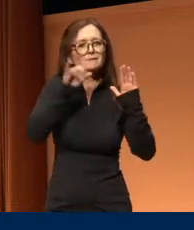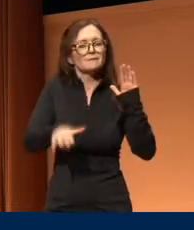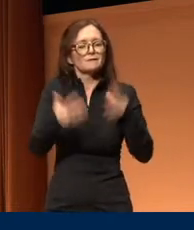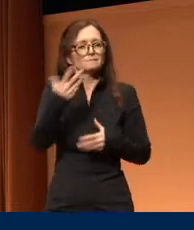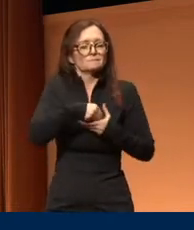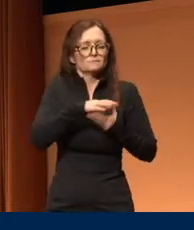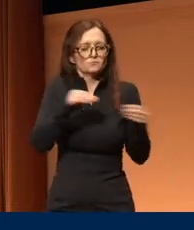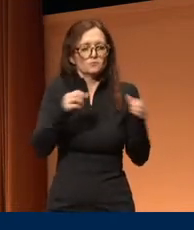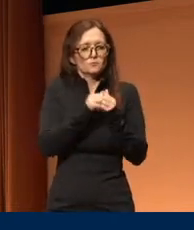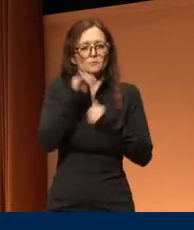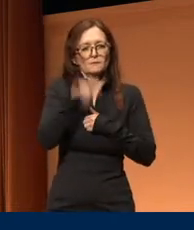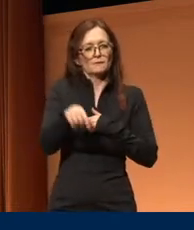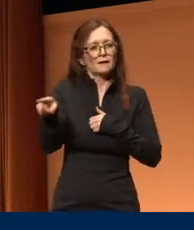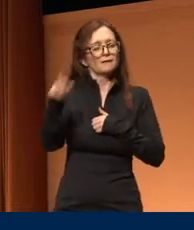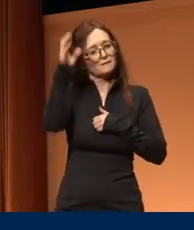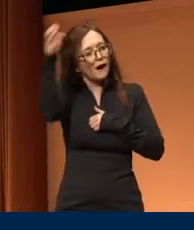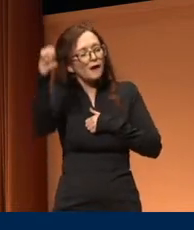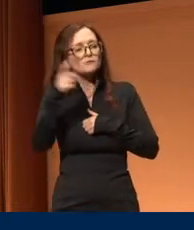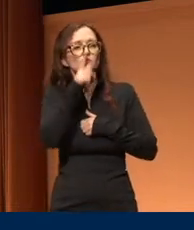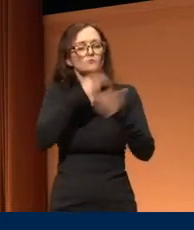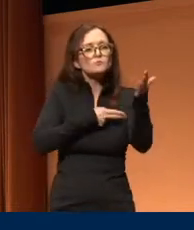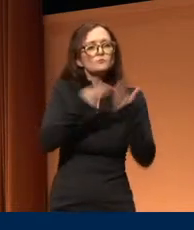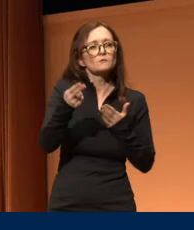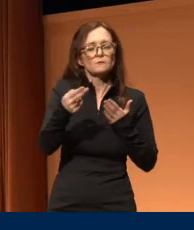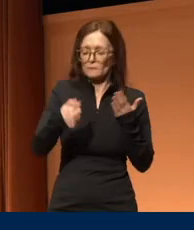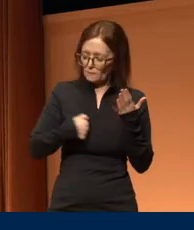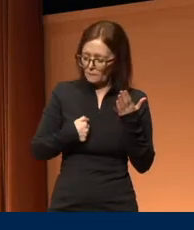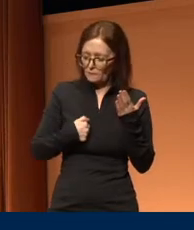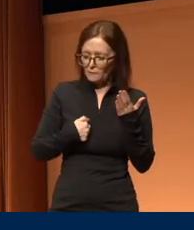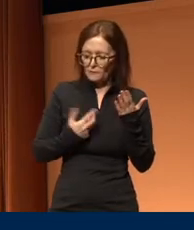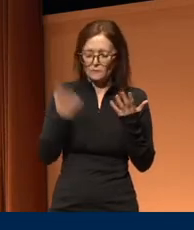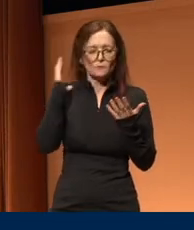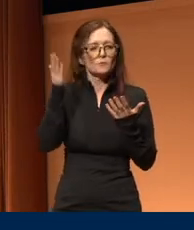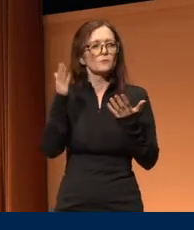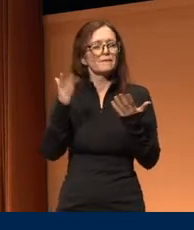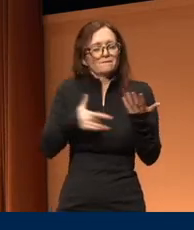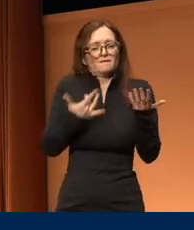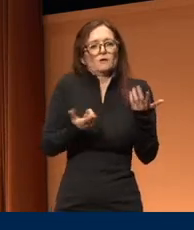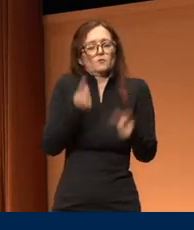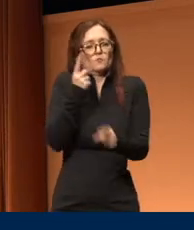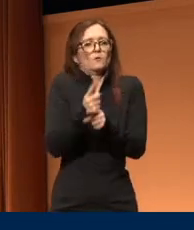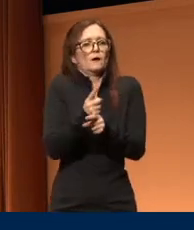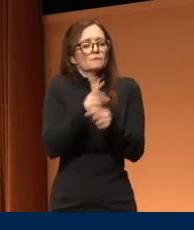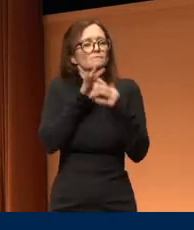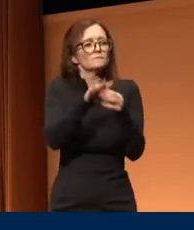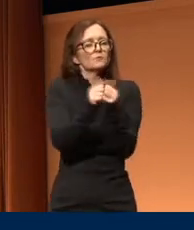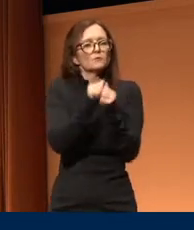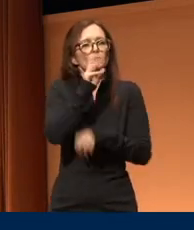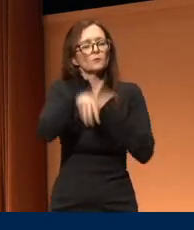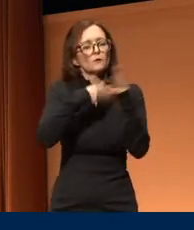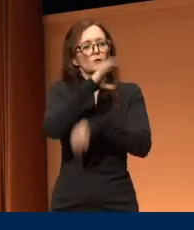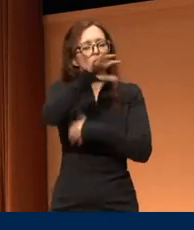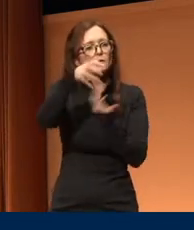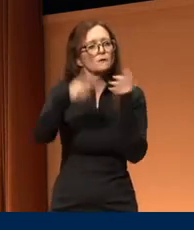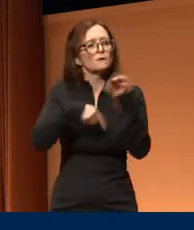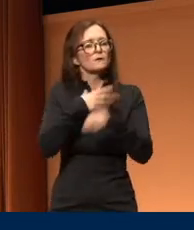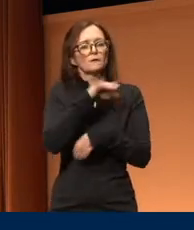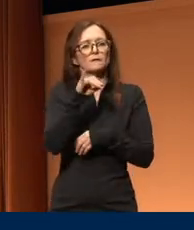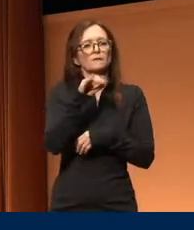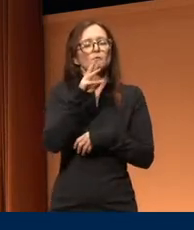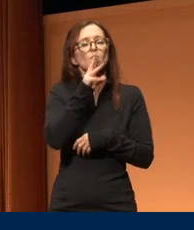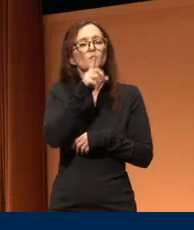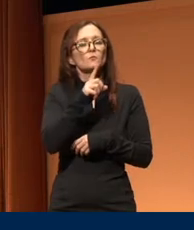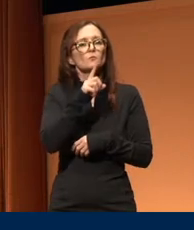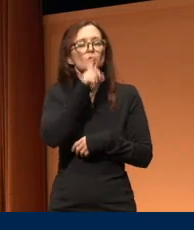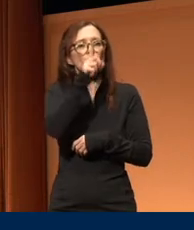tainted concept of truth that Arendt and Rawls rightly find unsuitable to a world characterized by a plurality of reasonable worldviews.